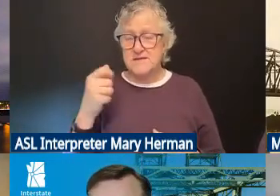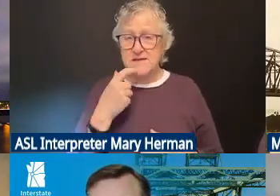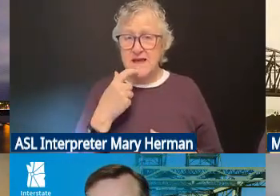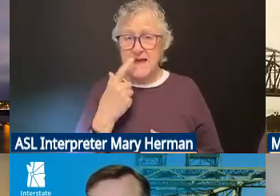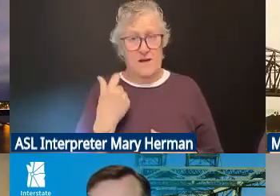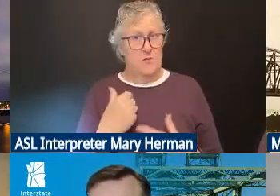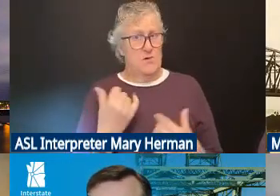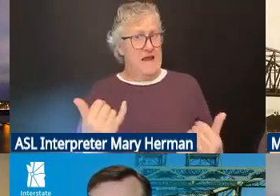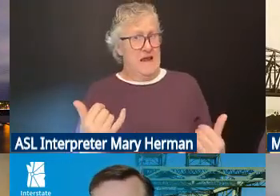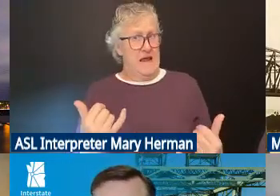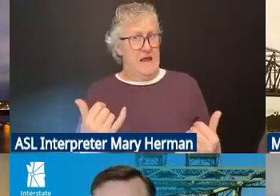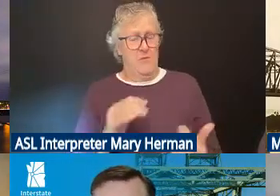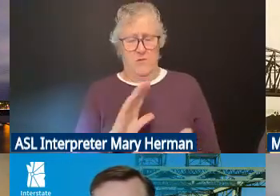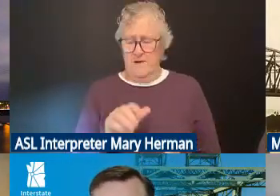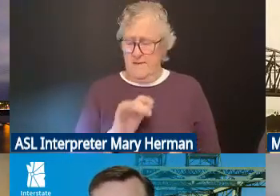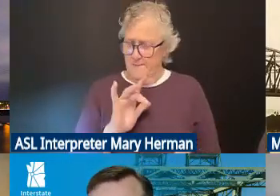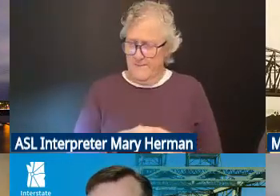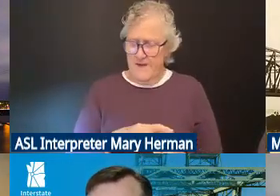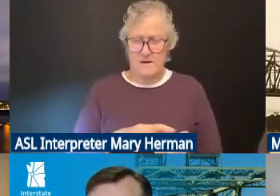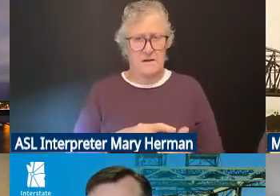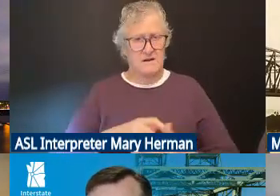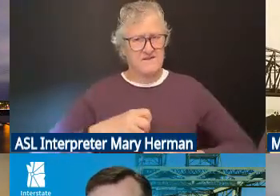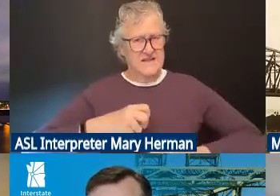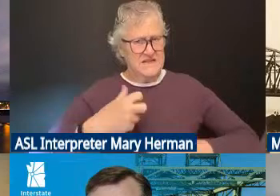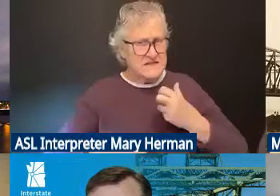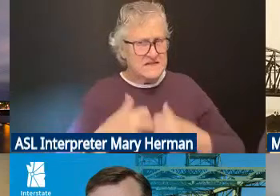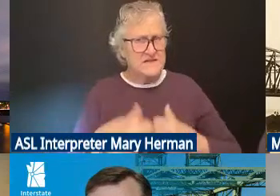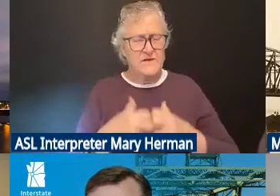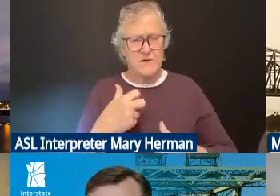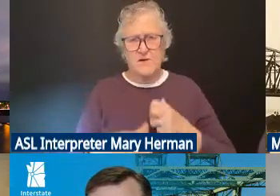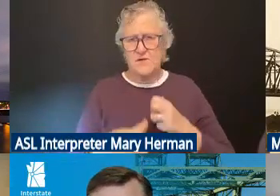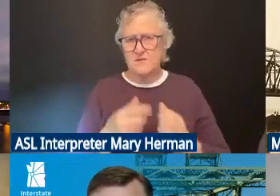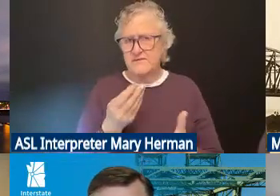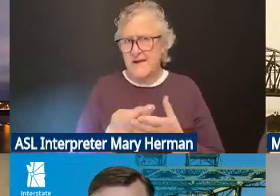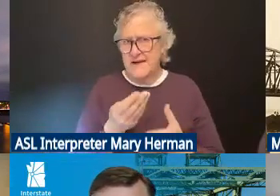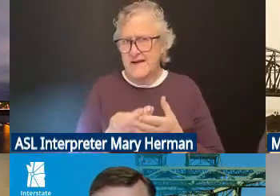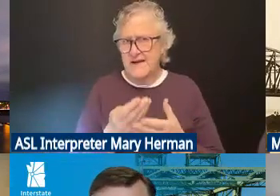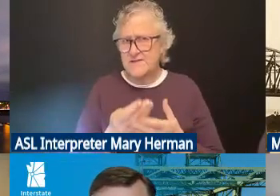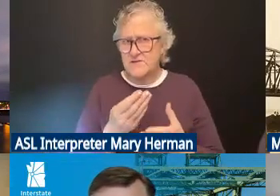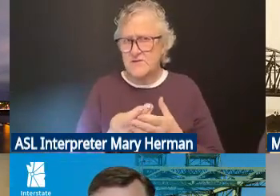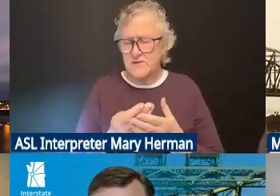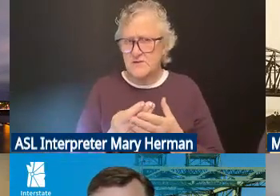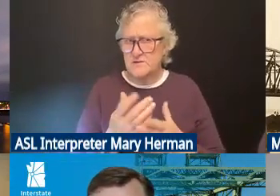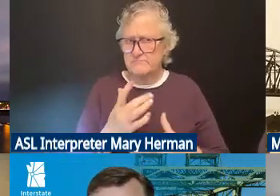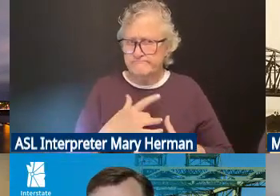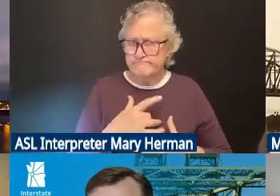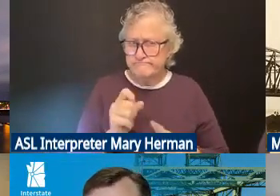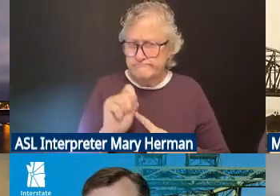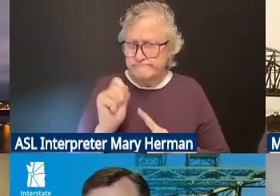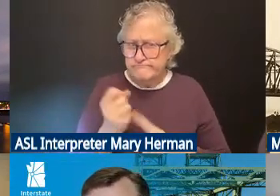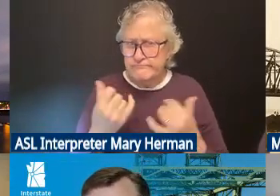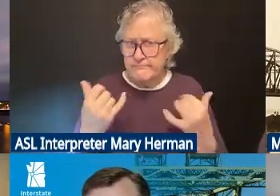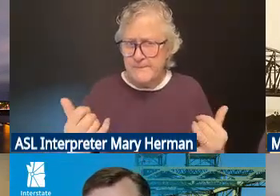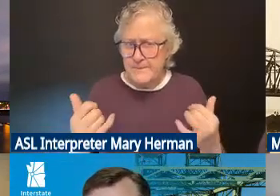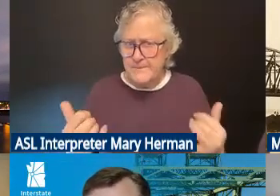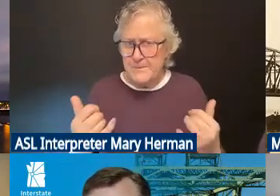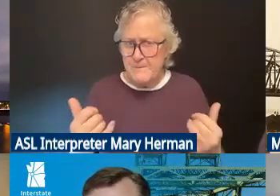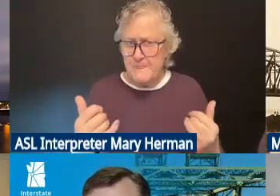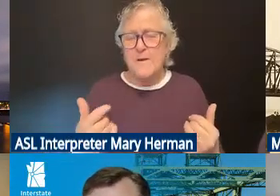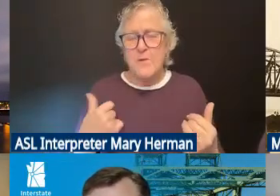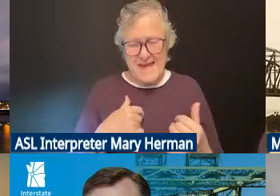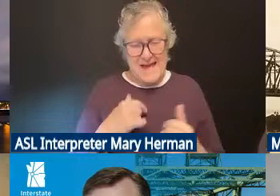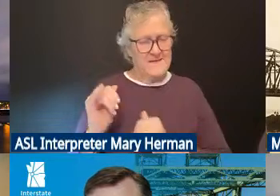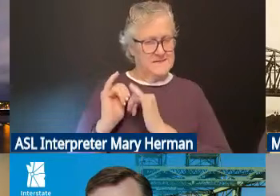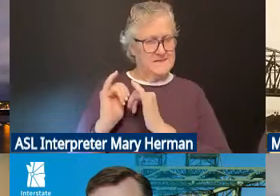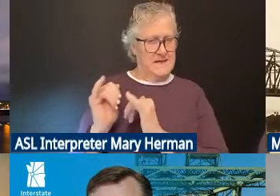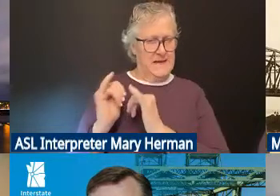session. We had the same financial outlook that Chris described, and we're working through